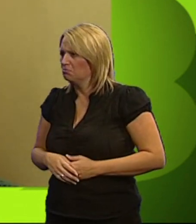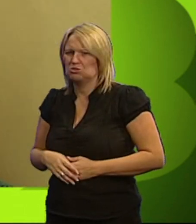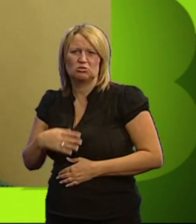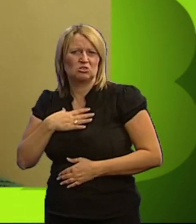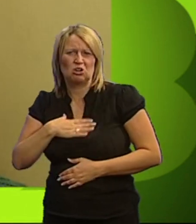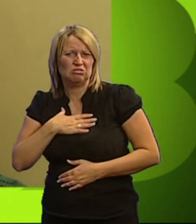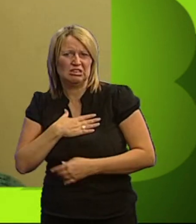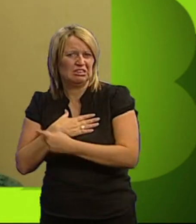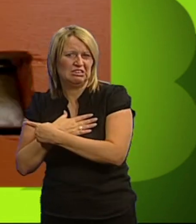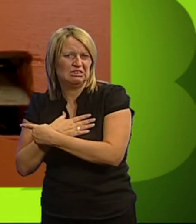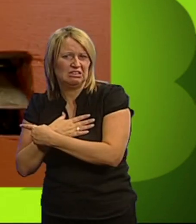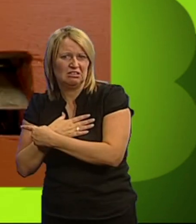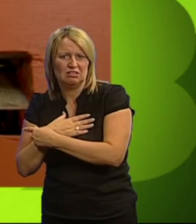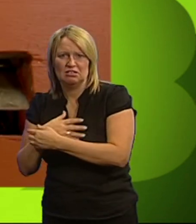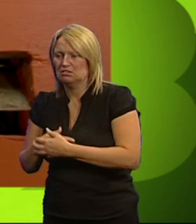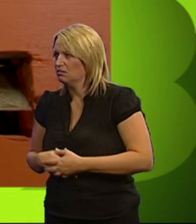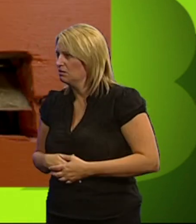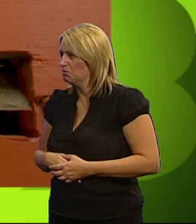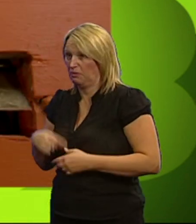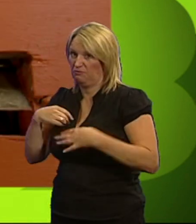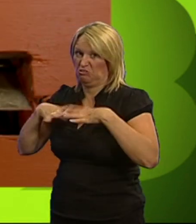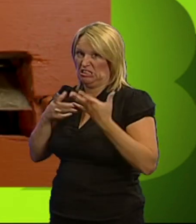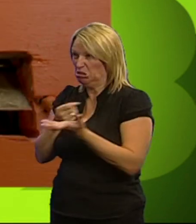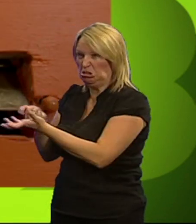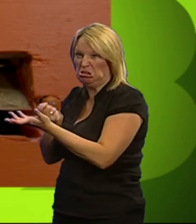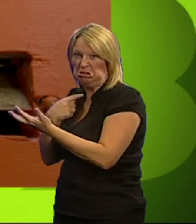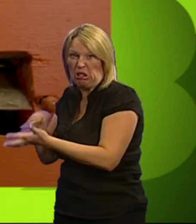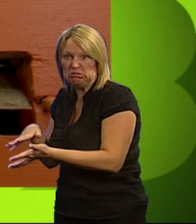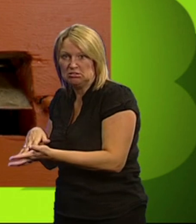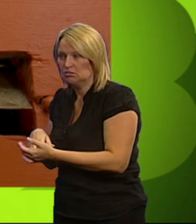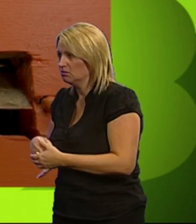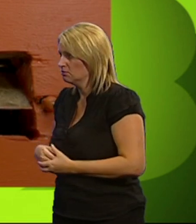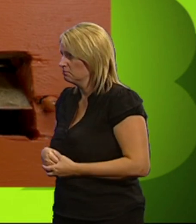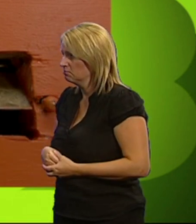I'm sorry about that, Magda. Call me for a free extermination!